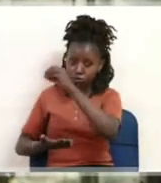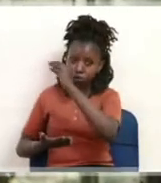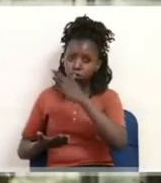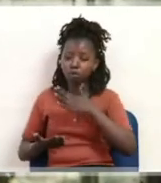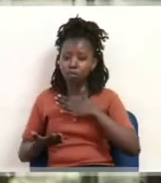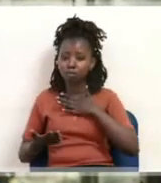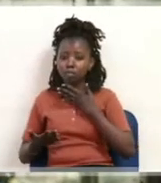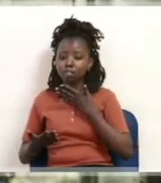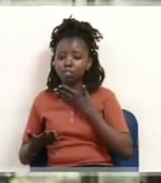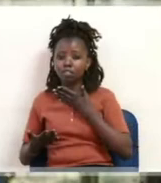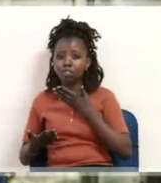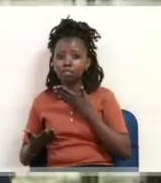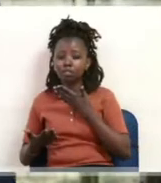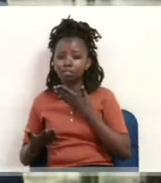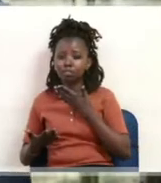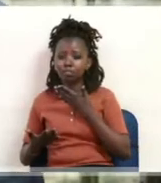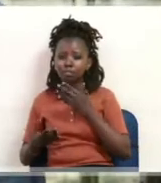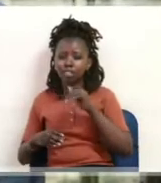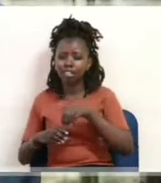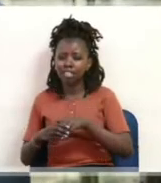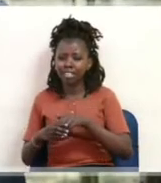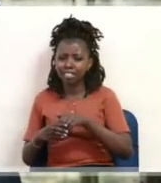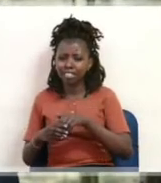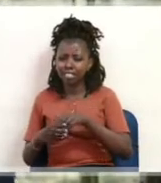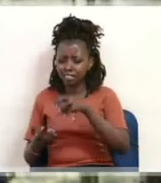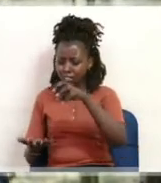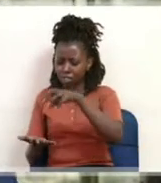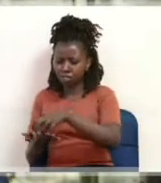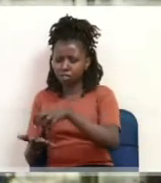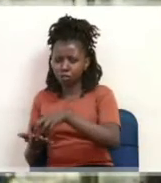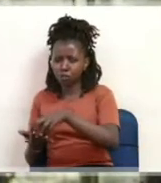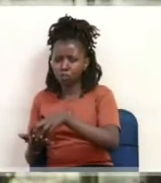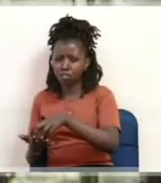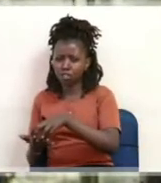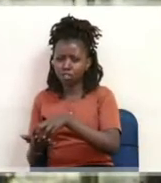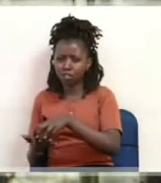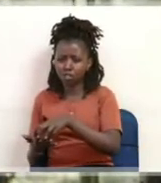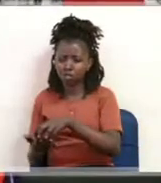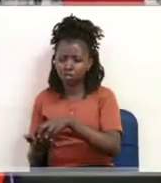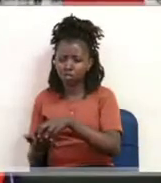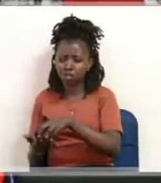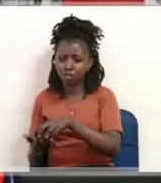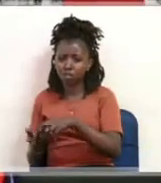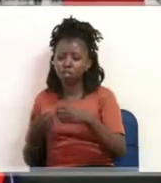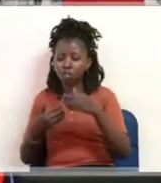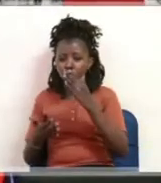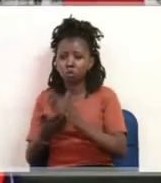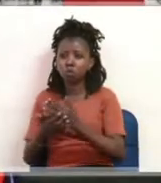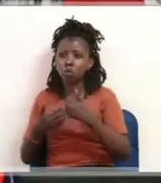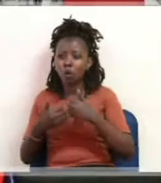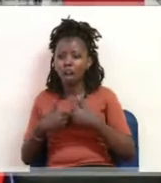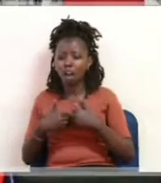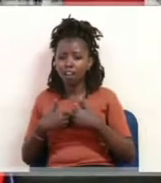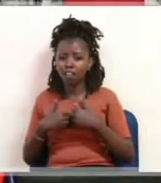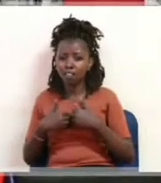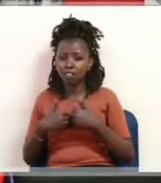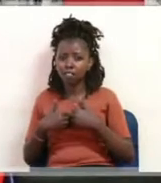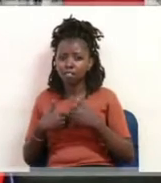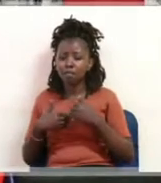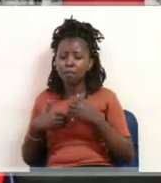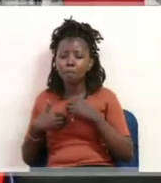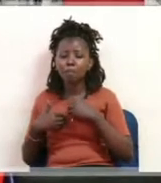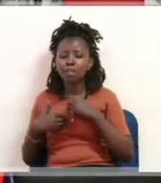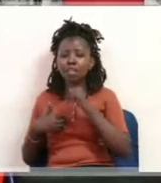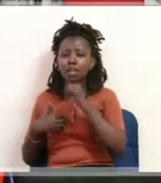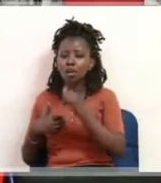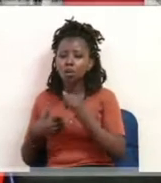In the fell clutch of circumstance, I have not winced nor cried aloud. Under the bulging of chance,